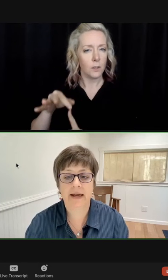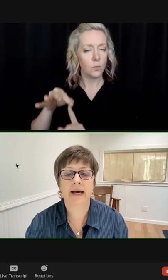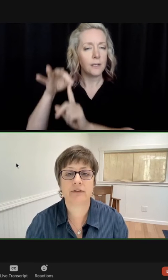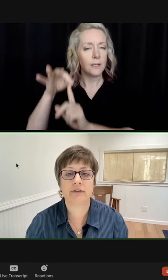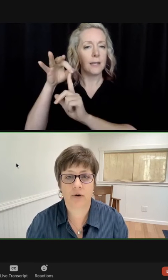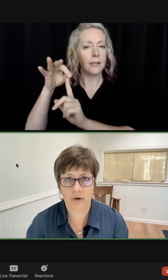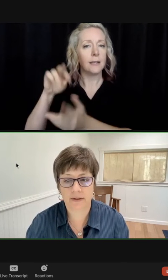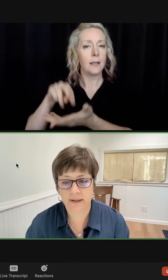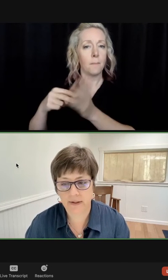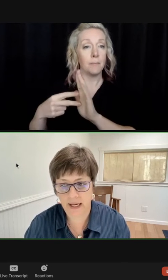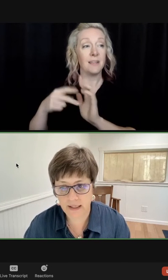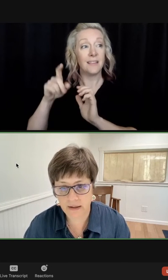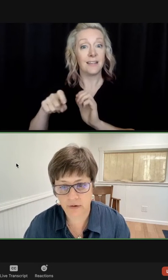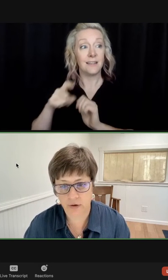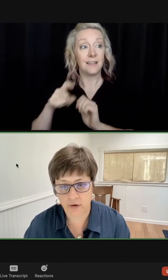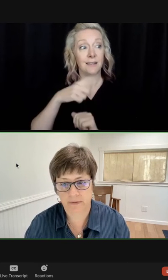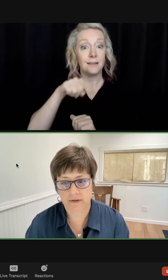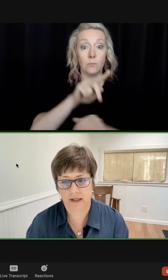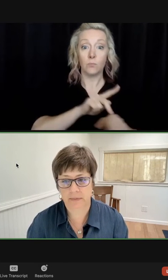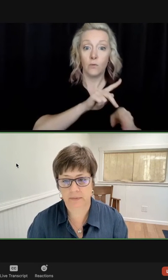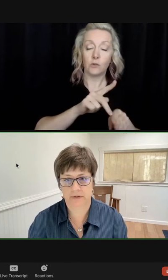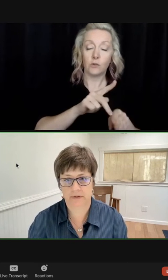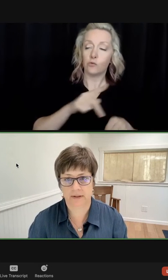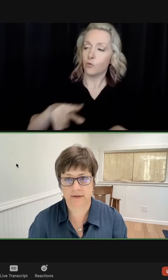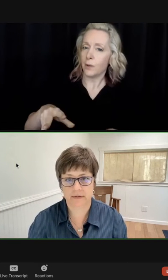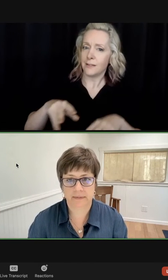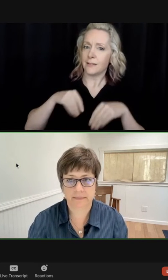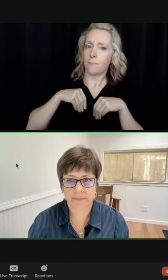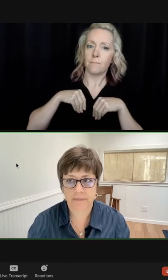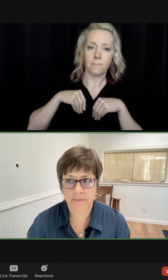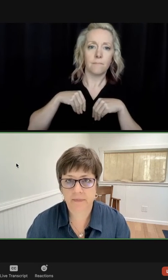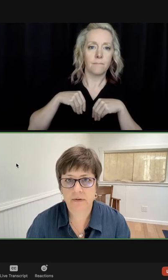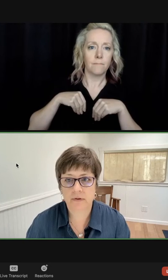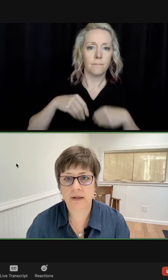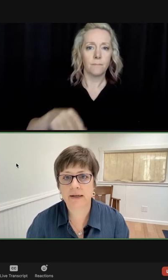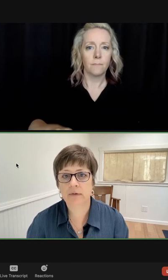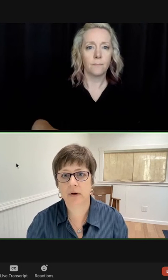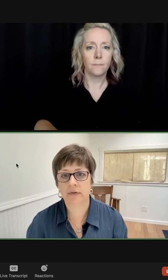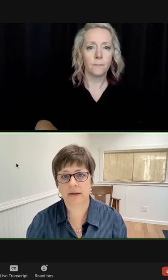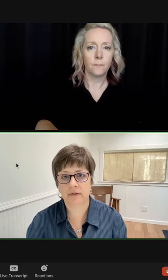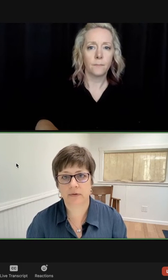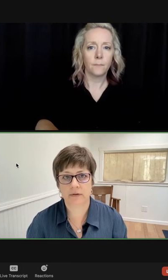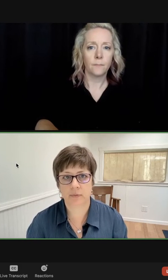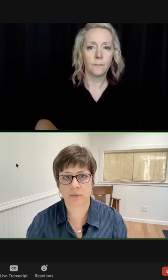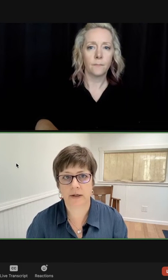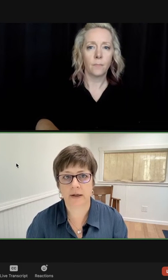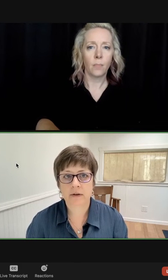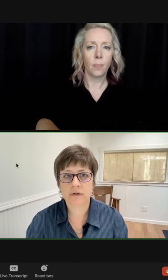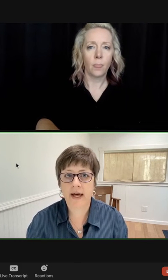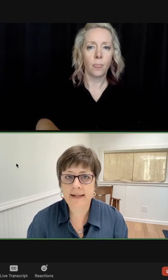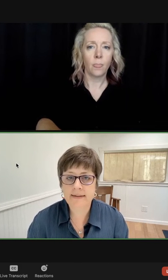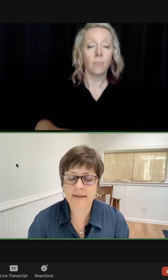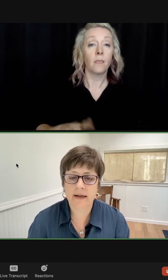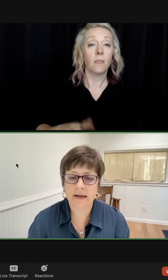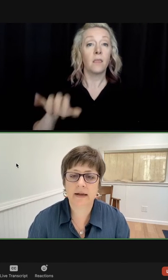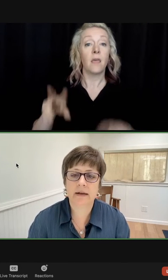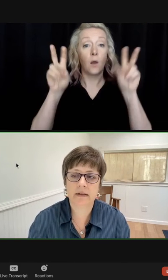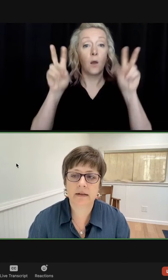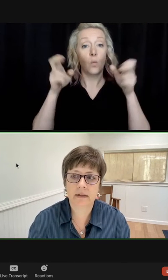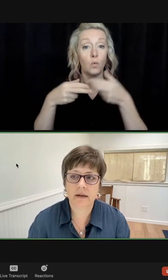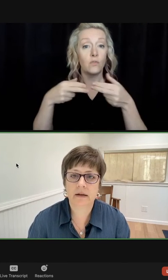this and act accordingly than any other group of disabled persons. So he wrote that in 2001. So